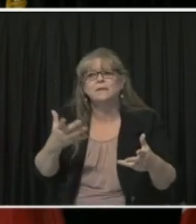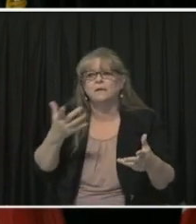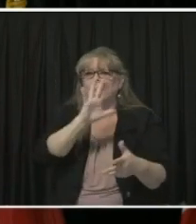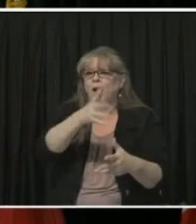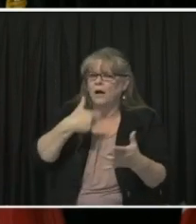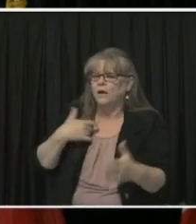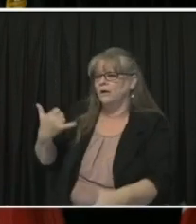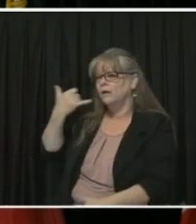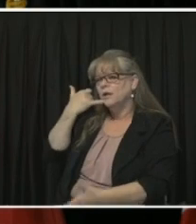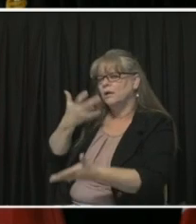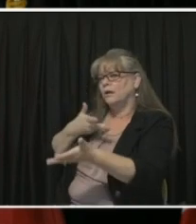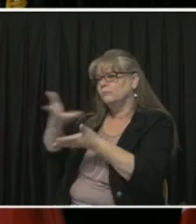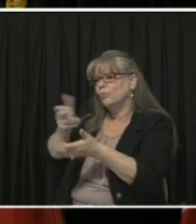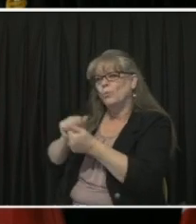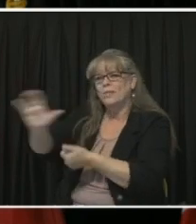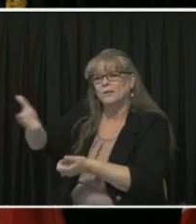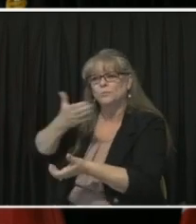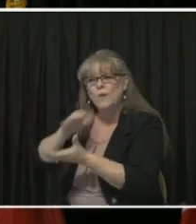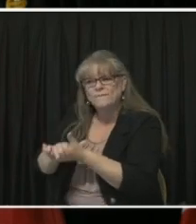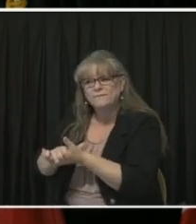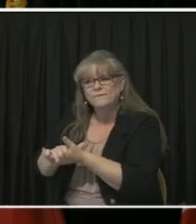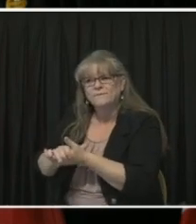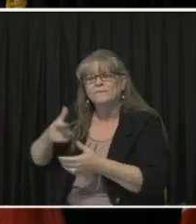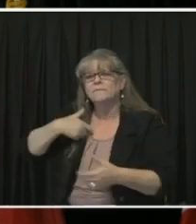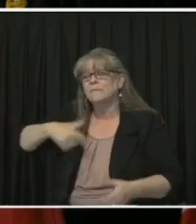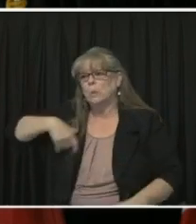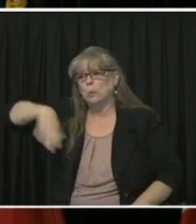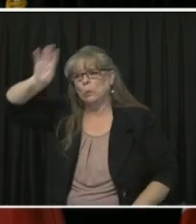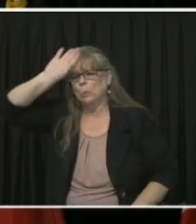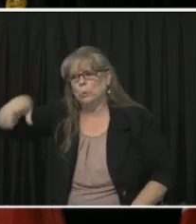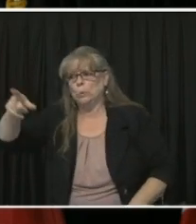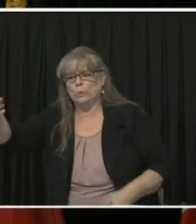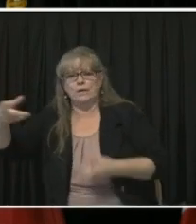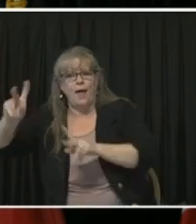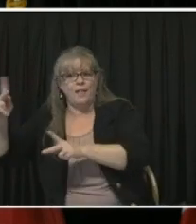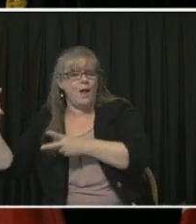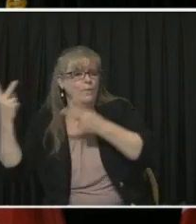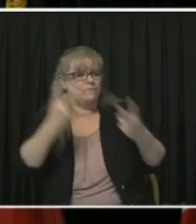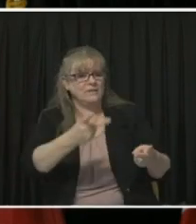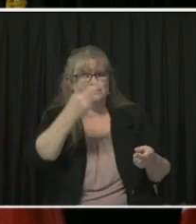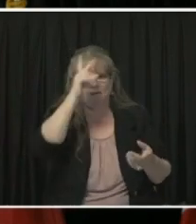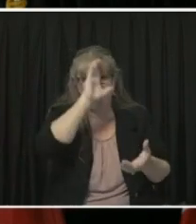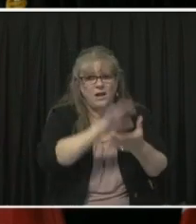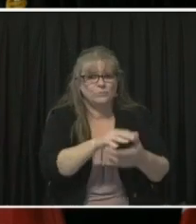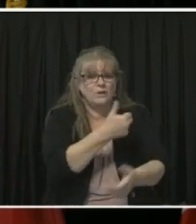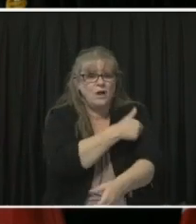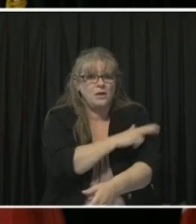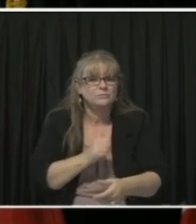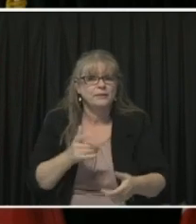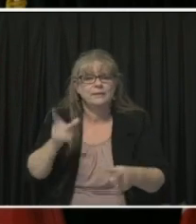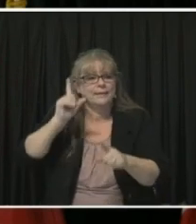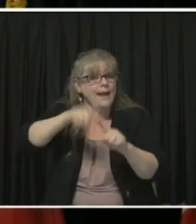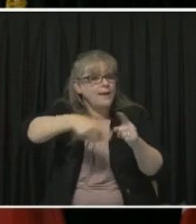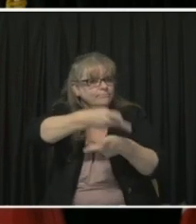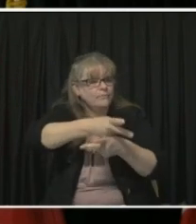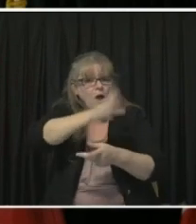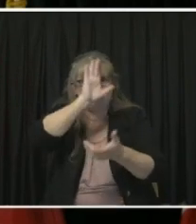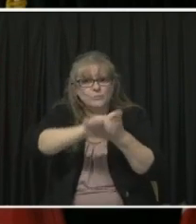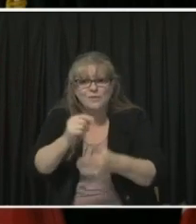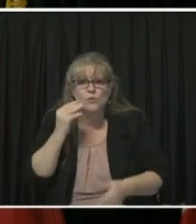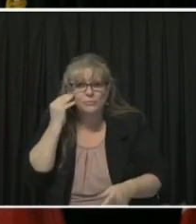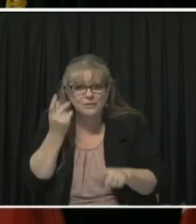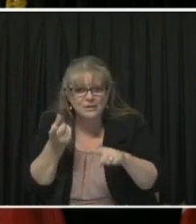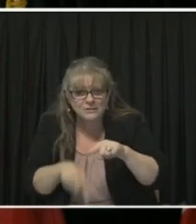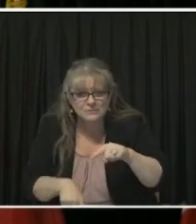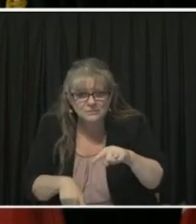can't promise me that he will come home. It is hard to fathom the consequences of the virus until you have seen it in someone